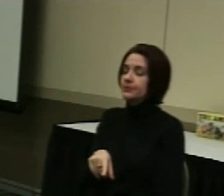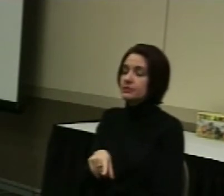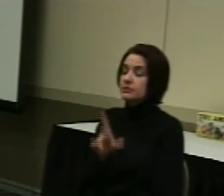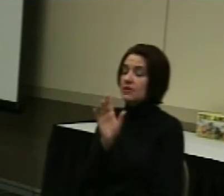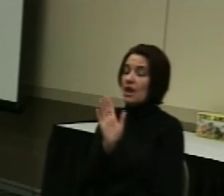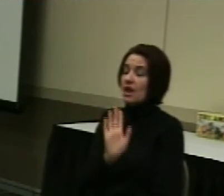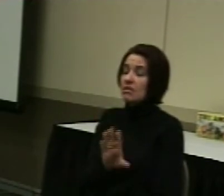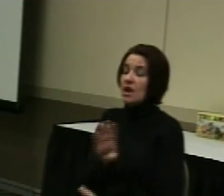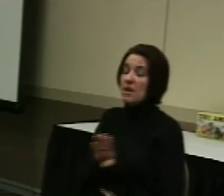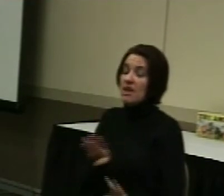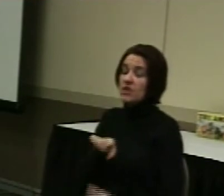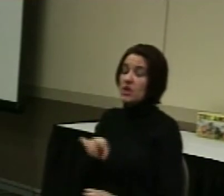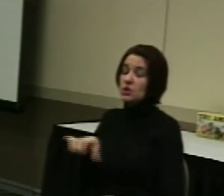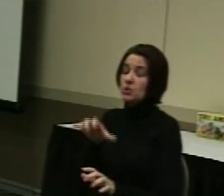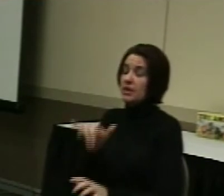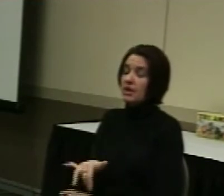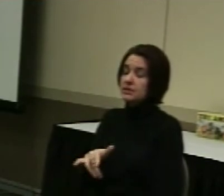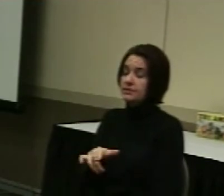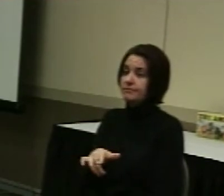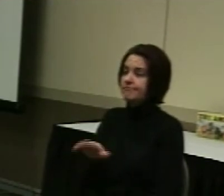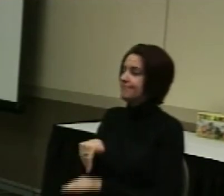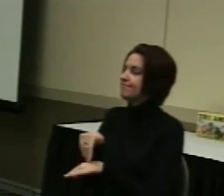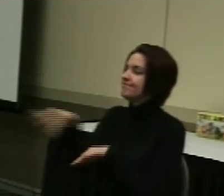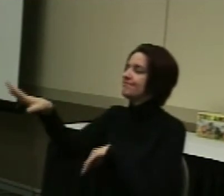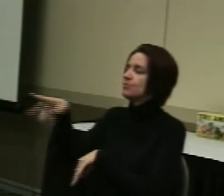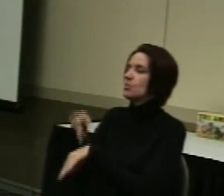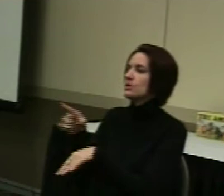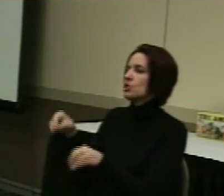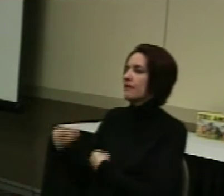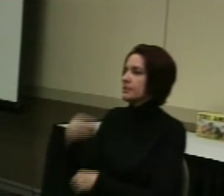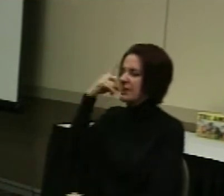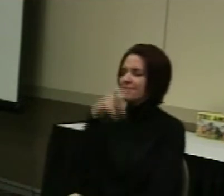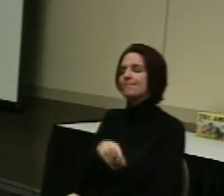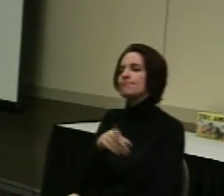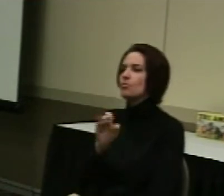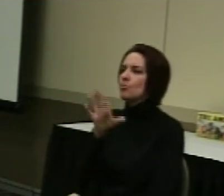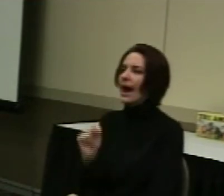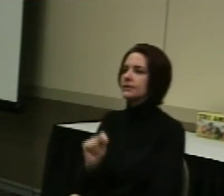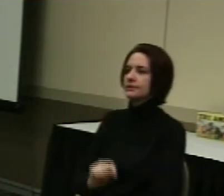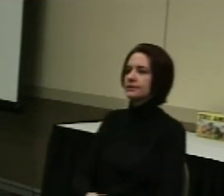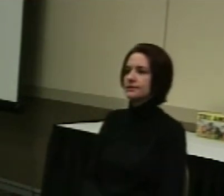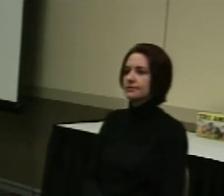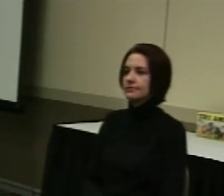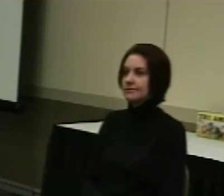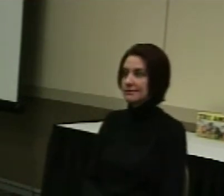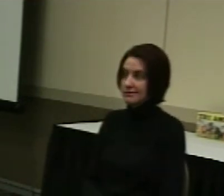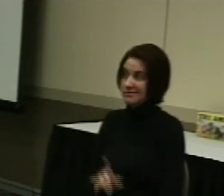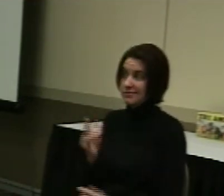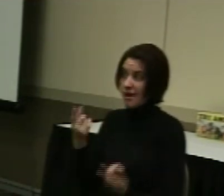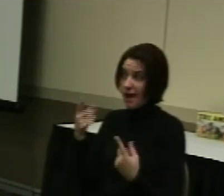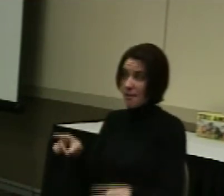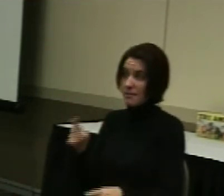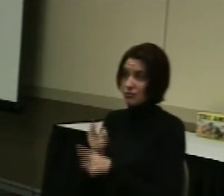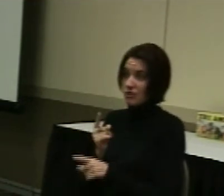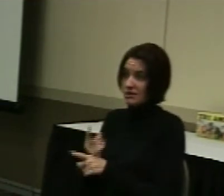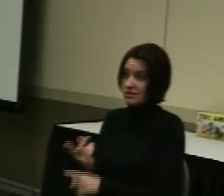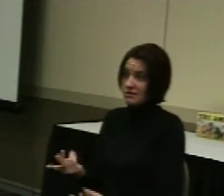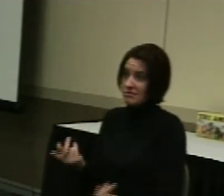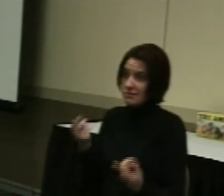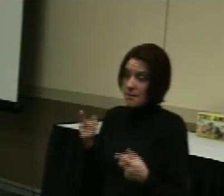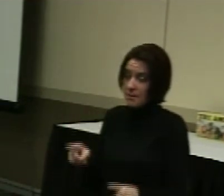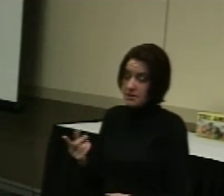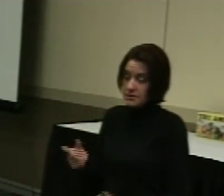this, and we send them to the principal's office because they're a brat. Does that happen? It happens, doesn't